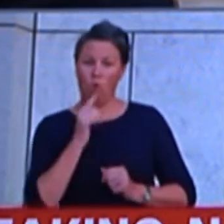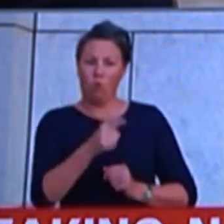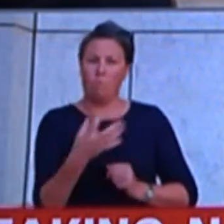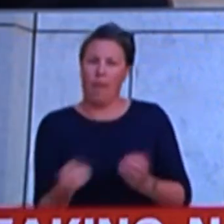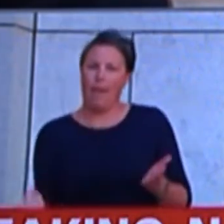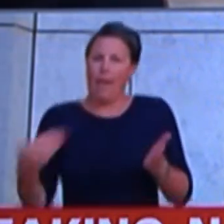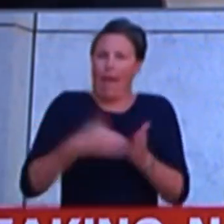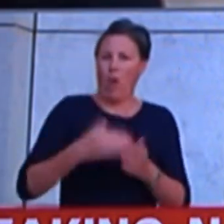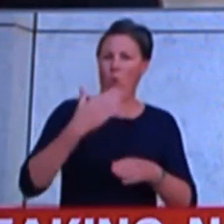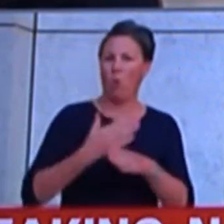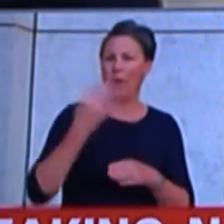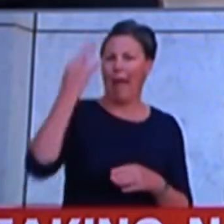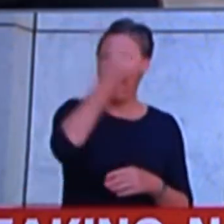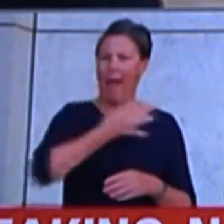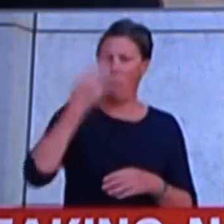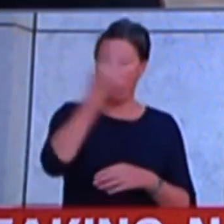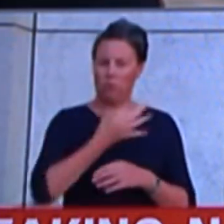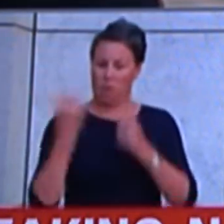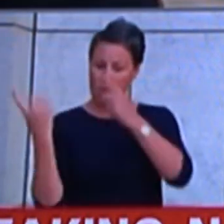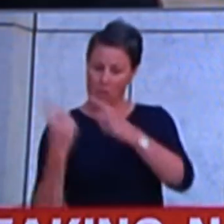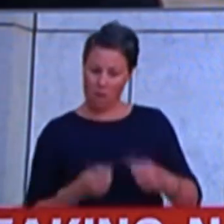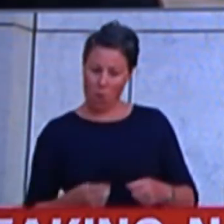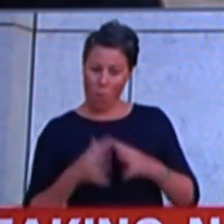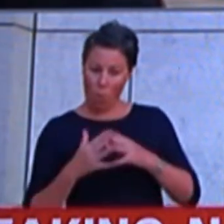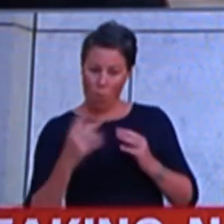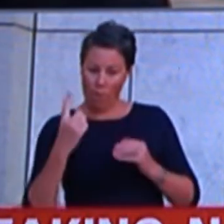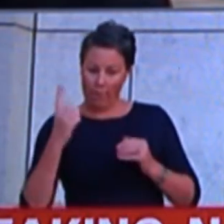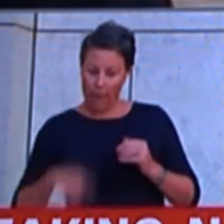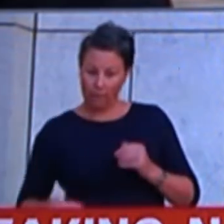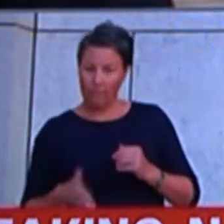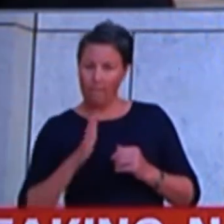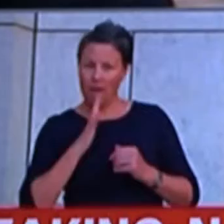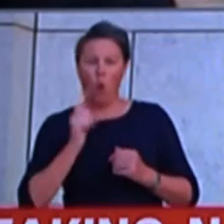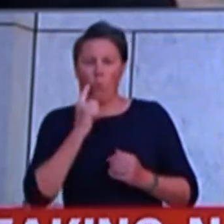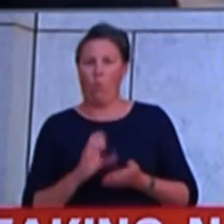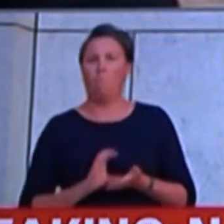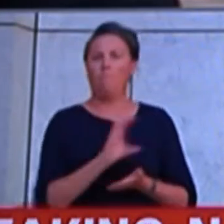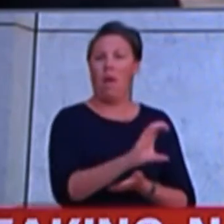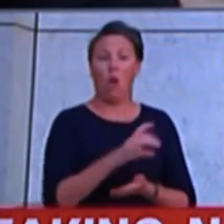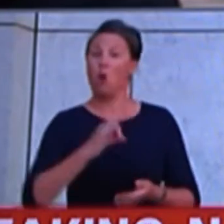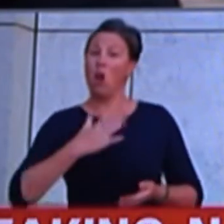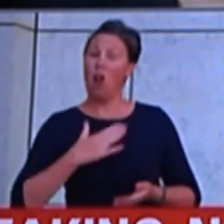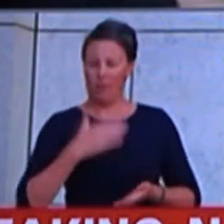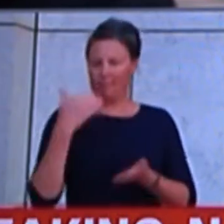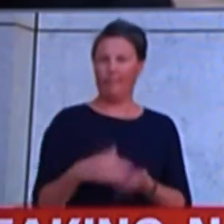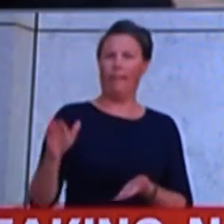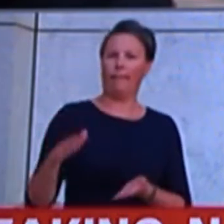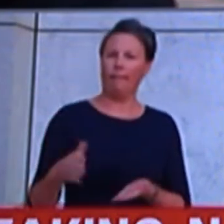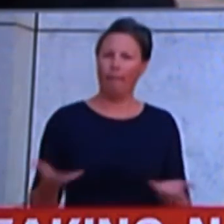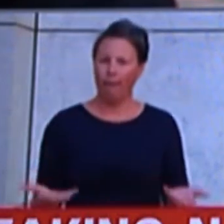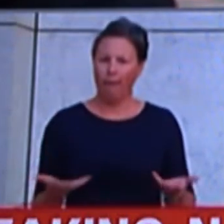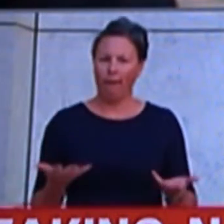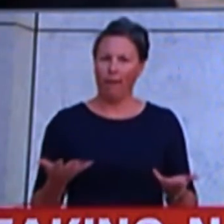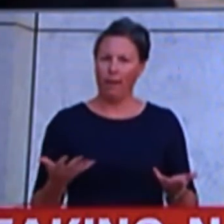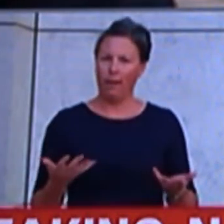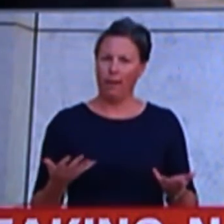was sent a text message saying, you work when I tell you, and if you don't like that, you're sacked. What protection do these workers have? It seems to